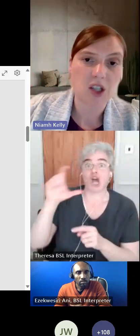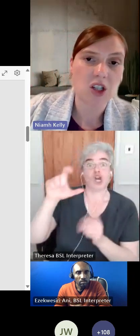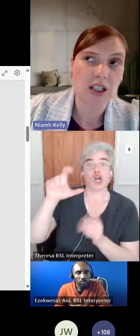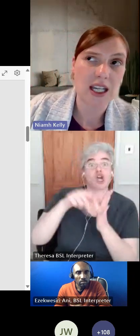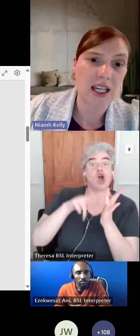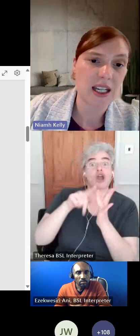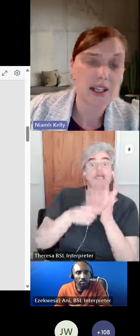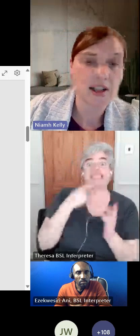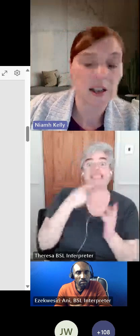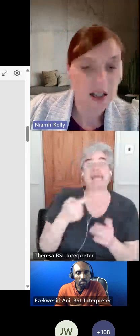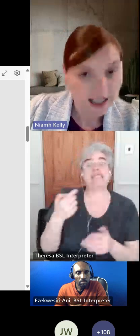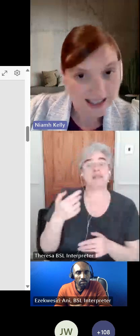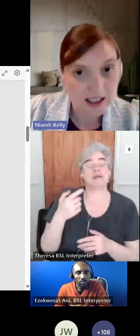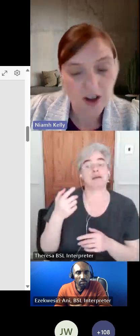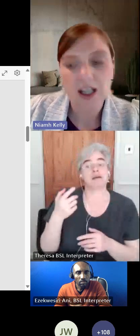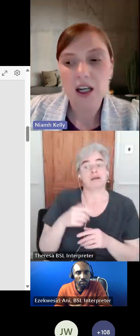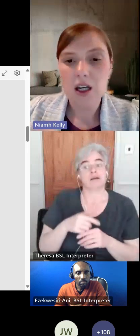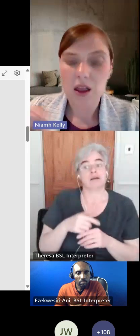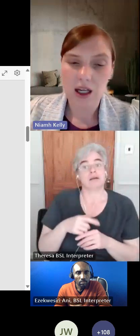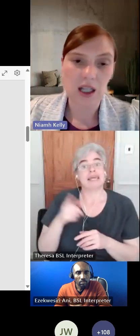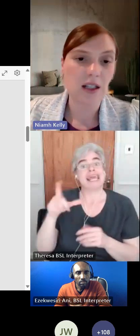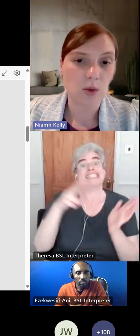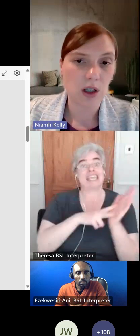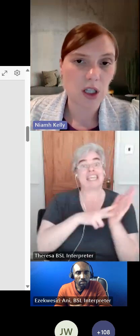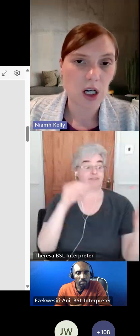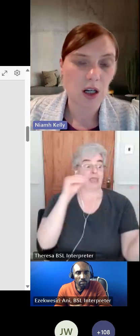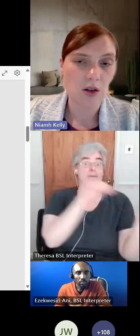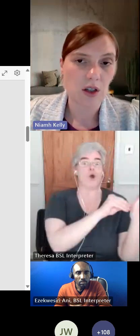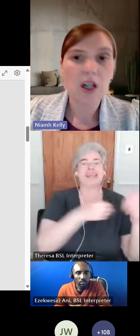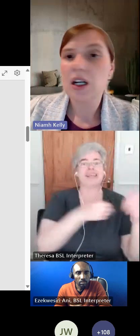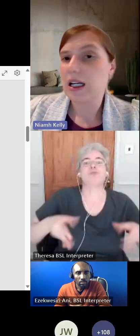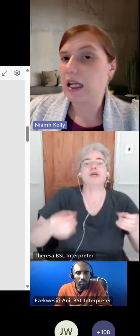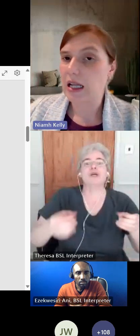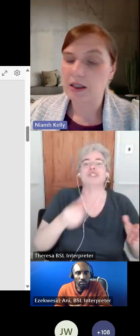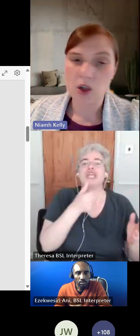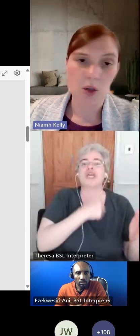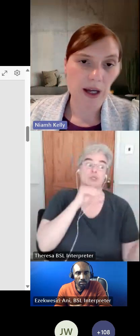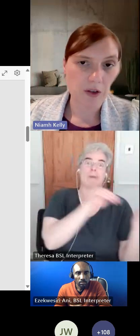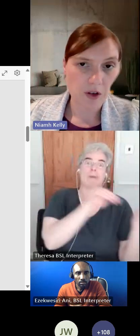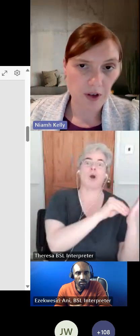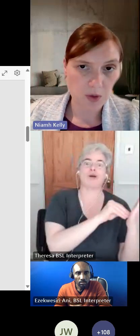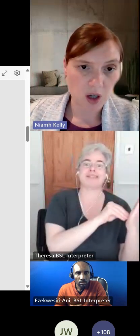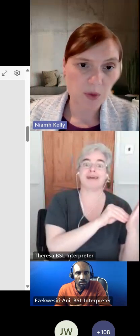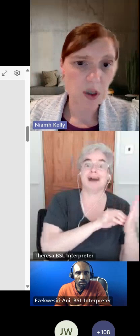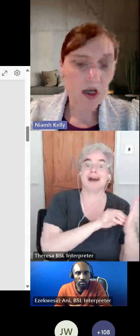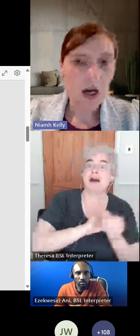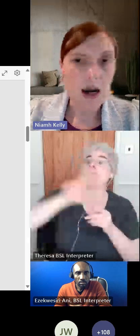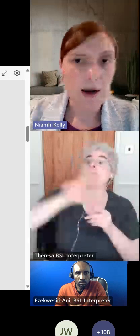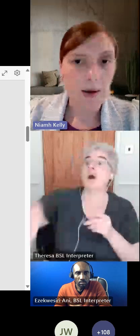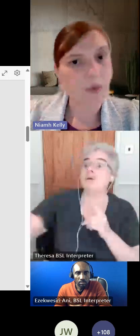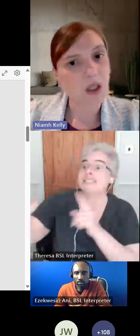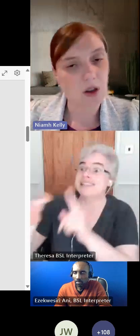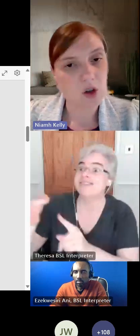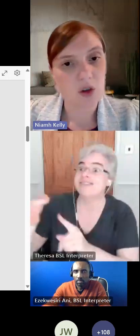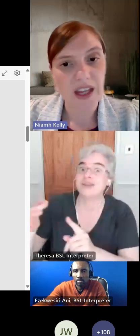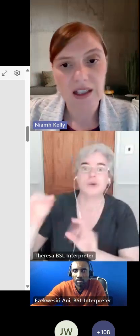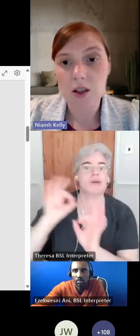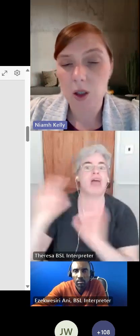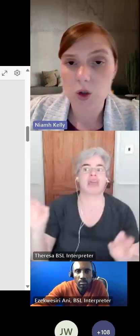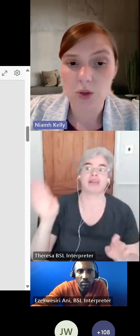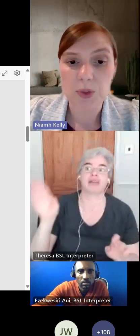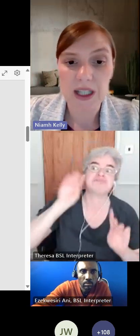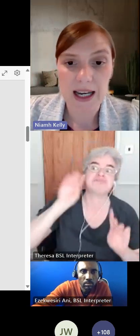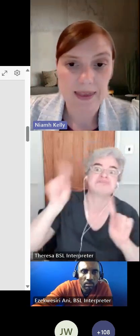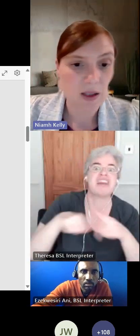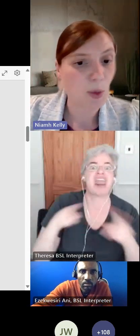he has mentioned in his CV that he is a wheelchair user and he hasn't heard back from jobs. Should